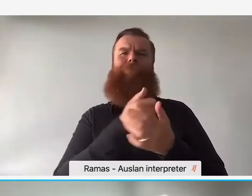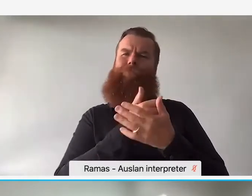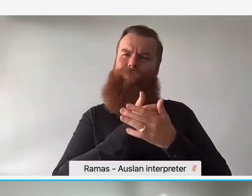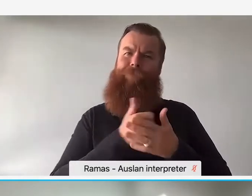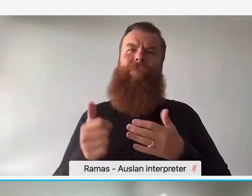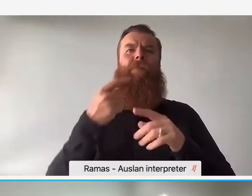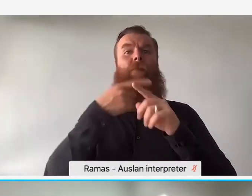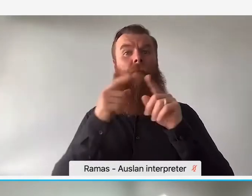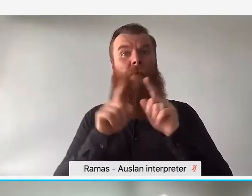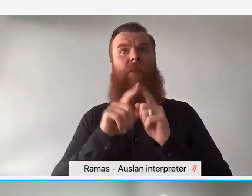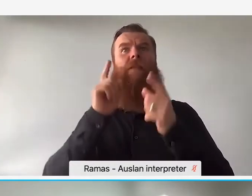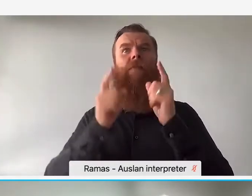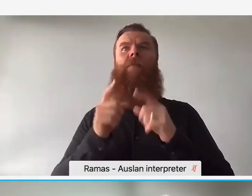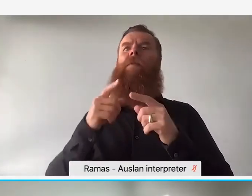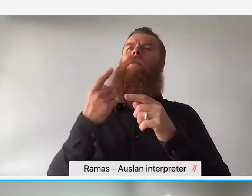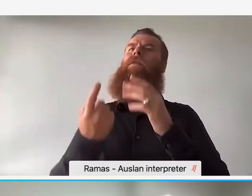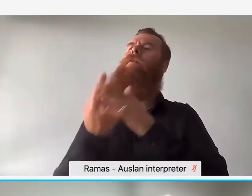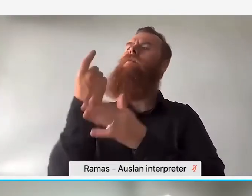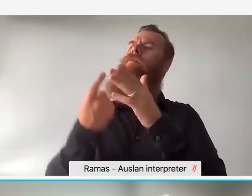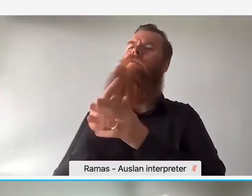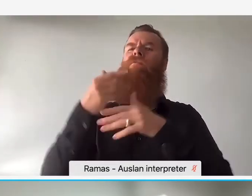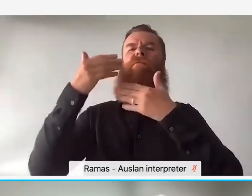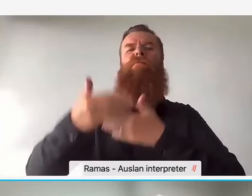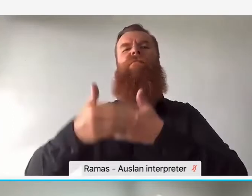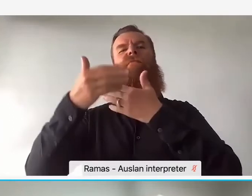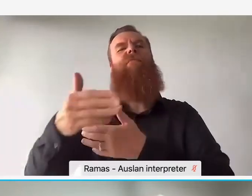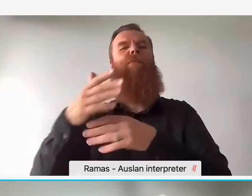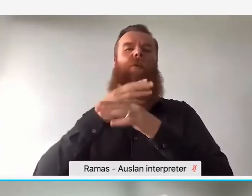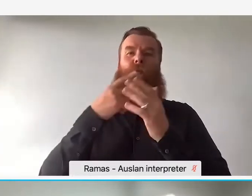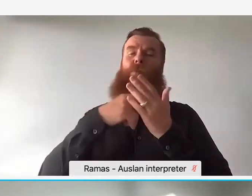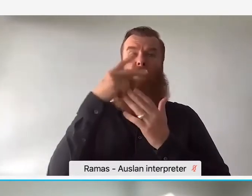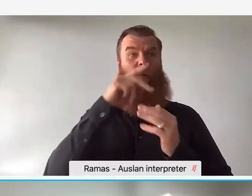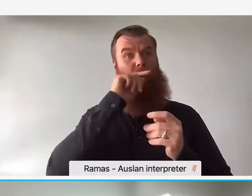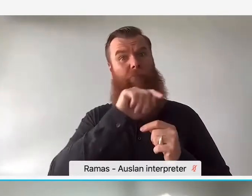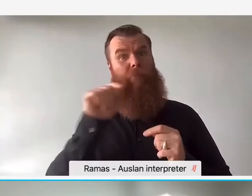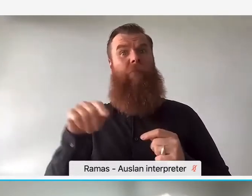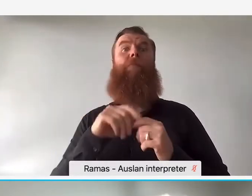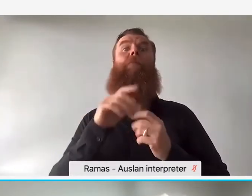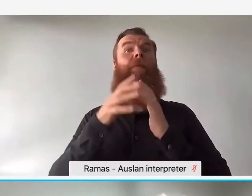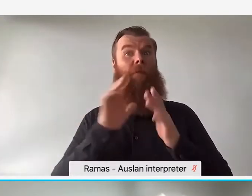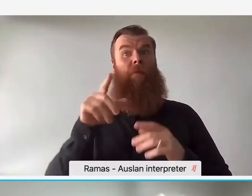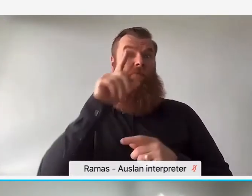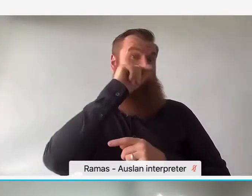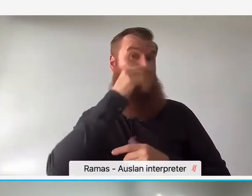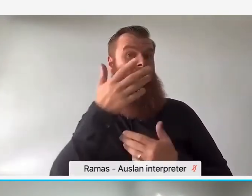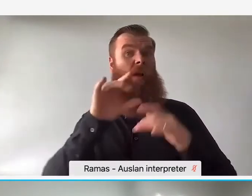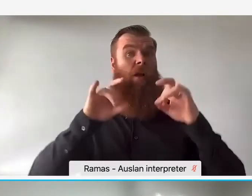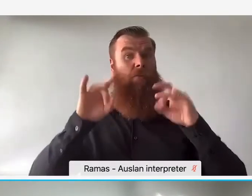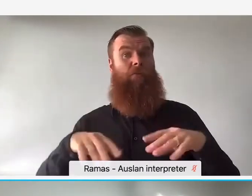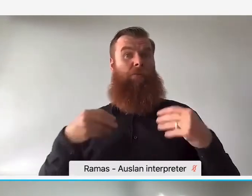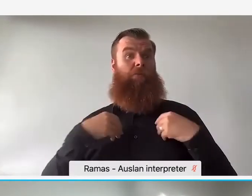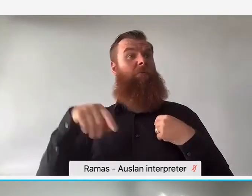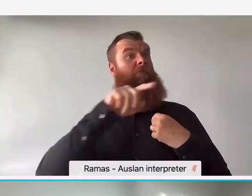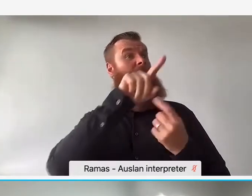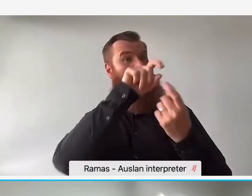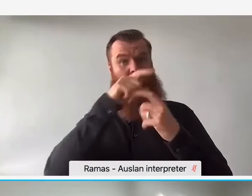managed by Department of Employment. These programs allow eligible Australian businesses to employ workers from 9